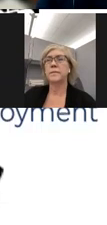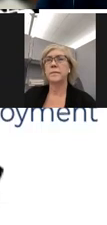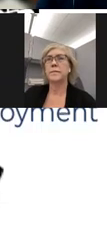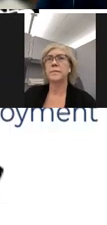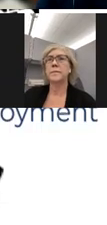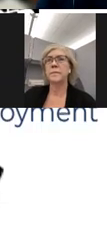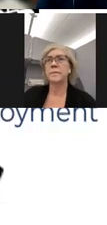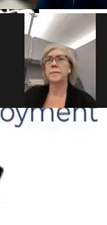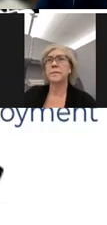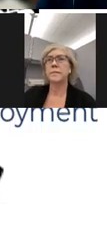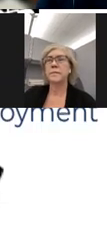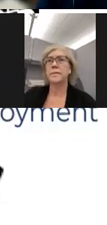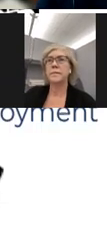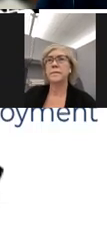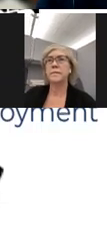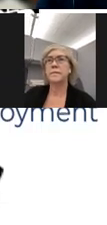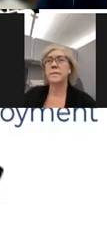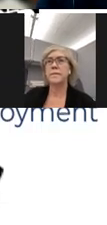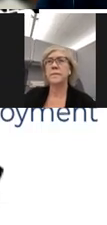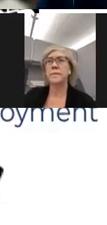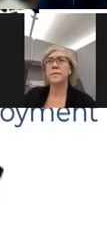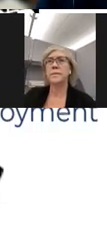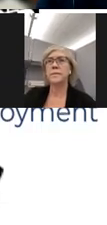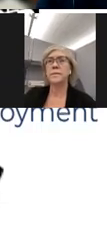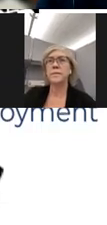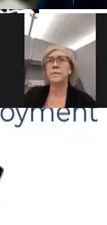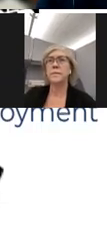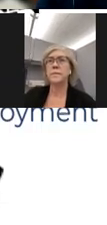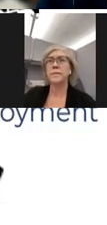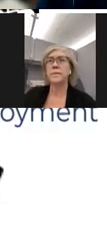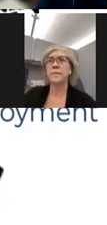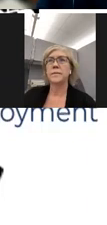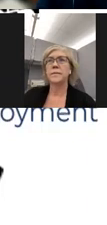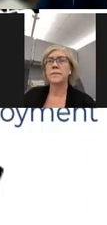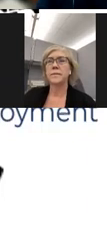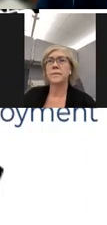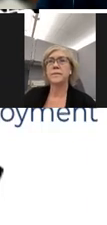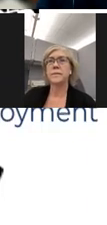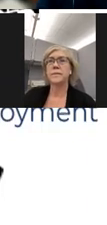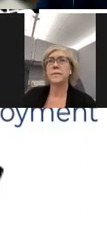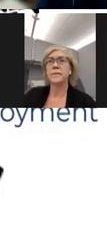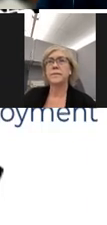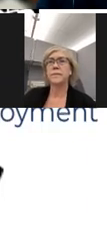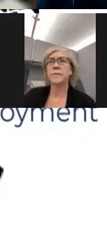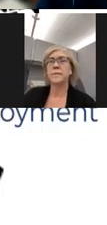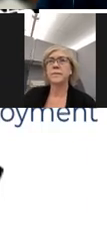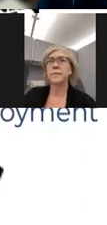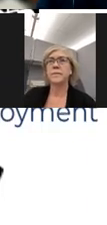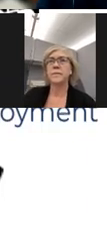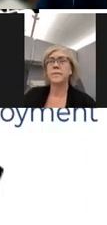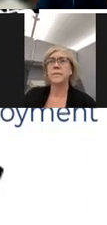The last thing I forgot to say here is that, as you can see that popped up on the slide, safety net